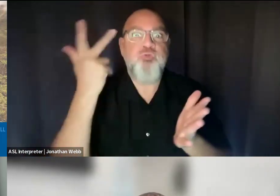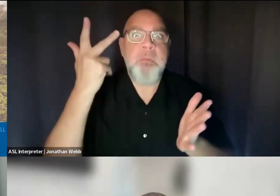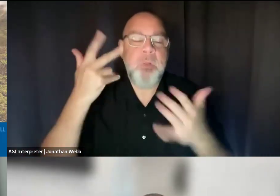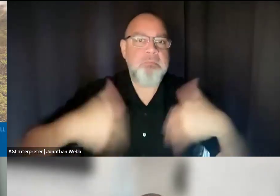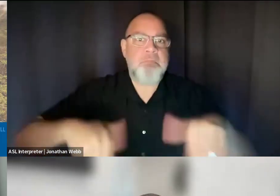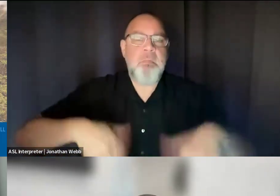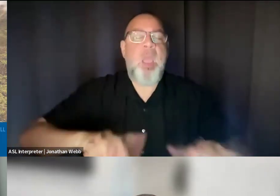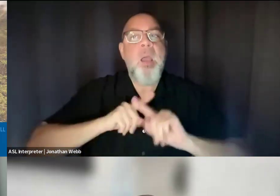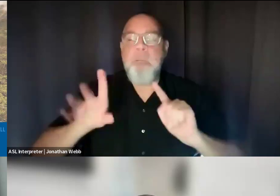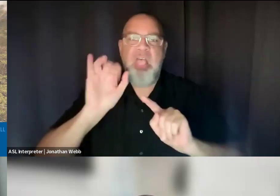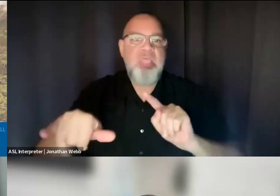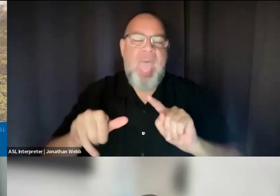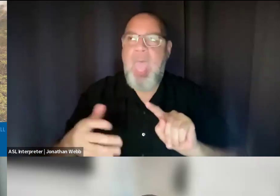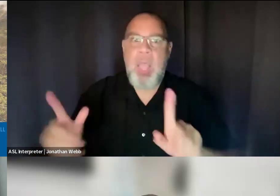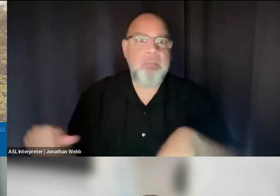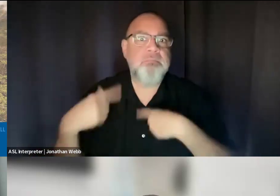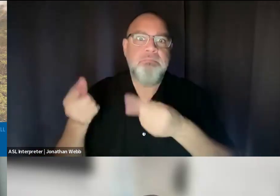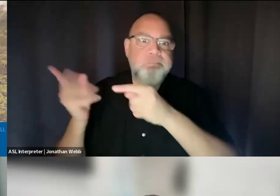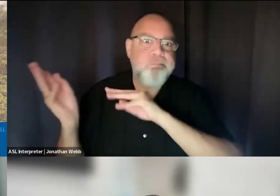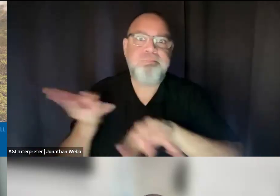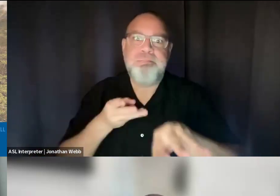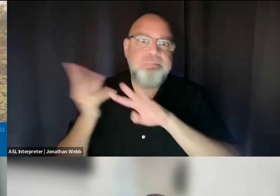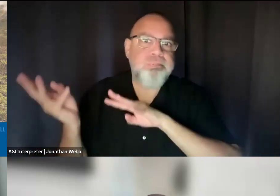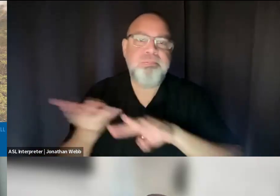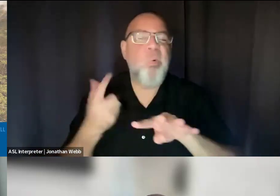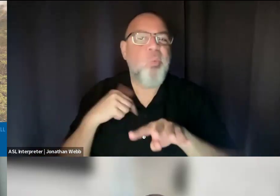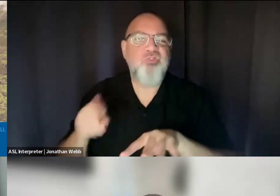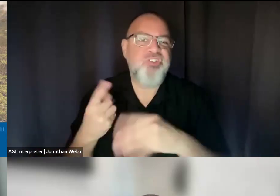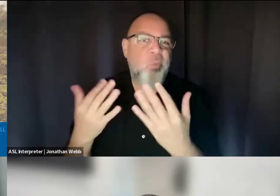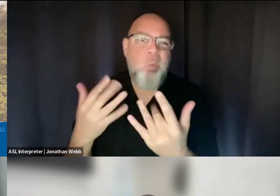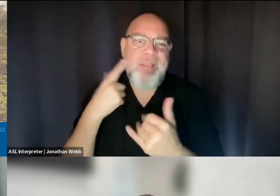continual flow as we wait for people to take the action.